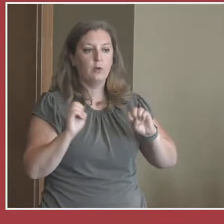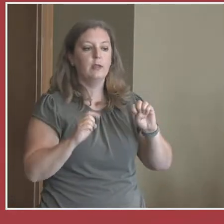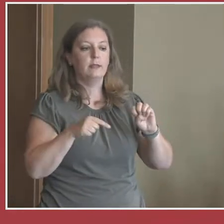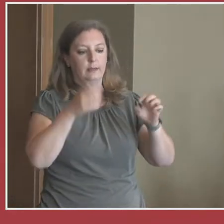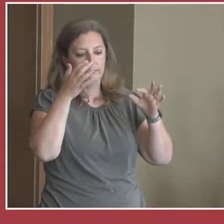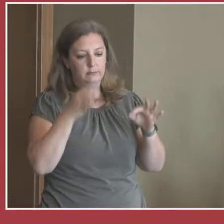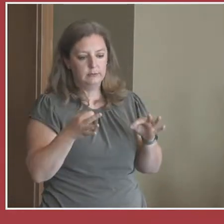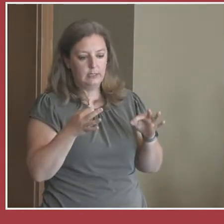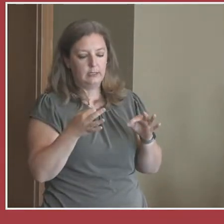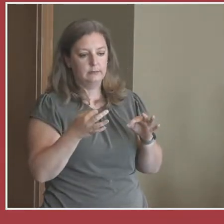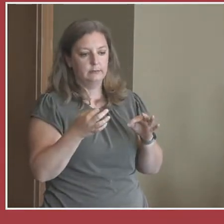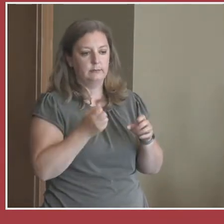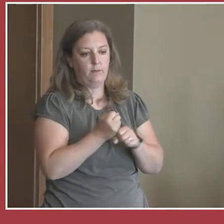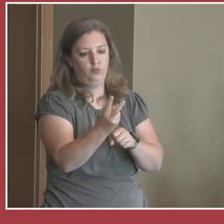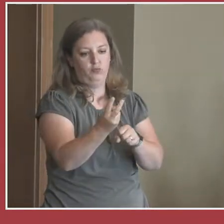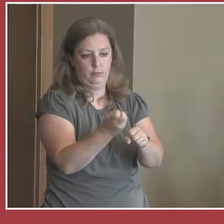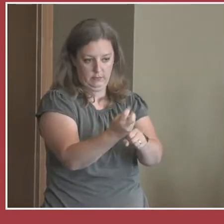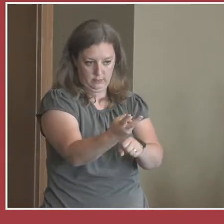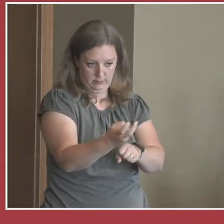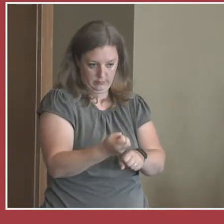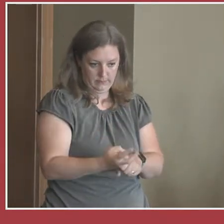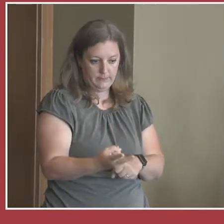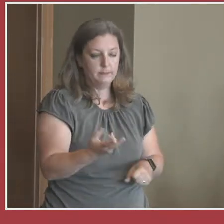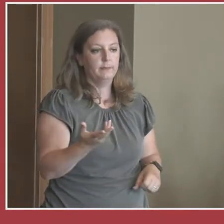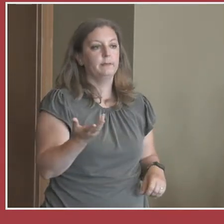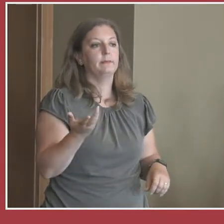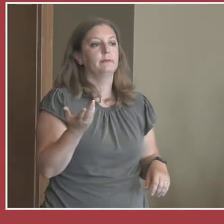choose to do it every other year. I